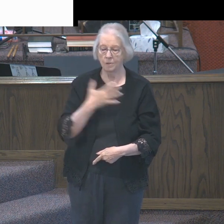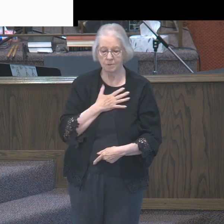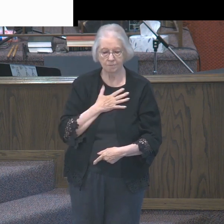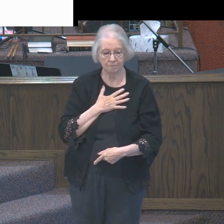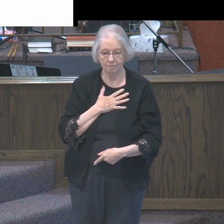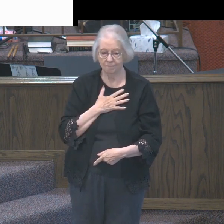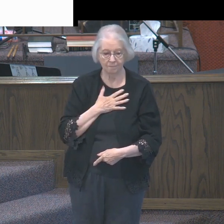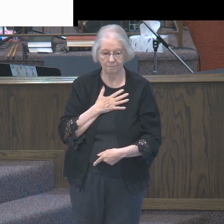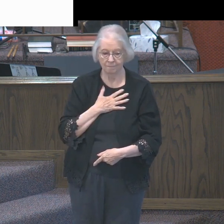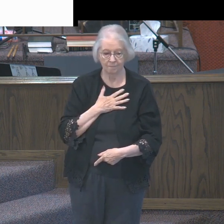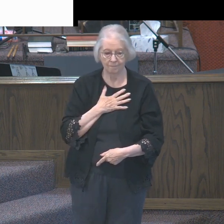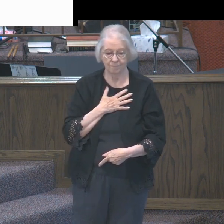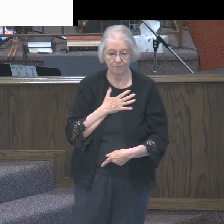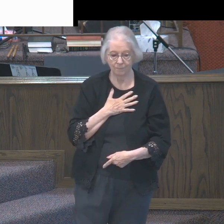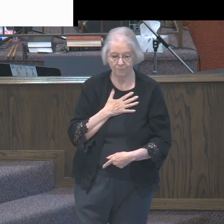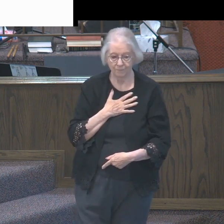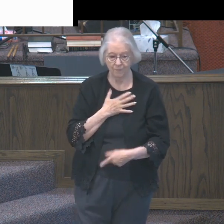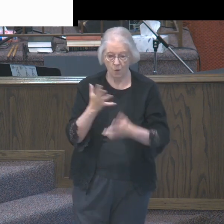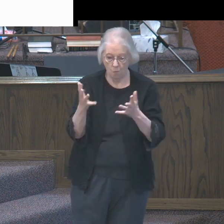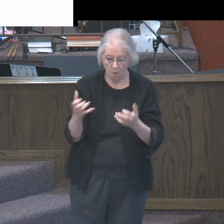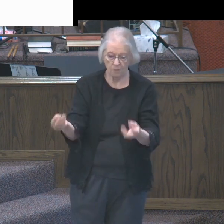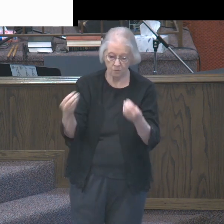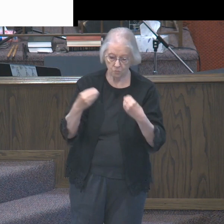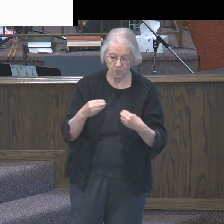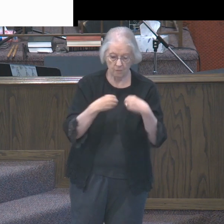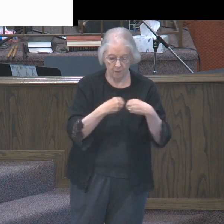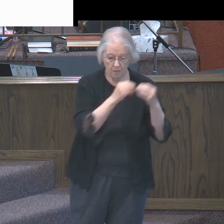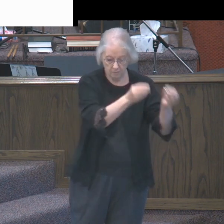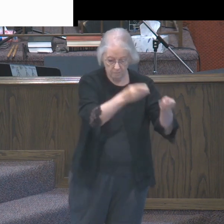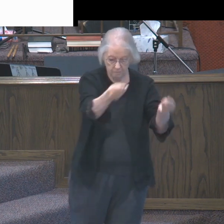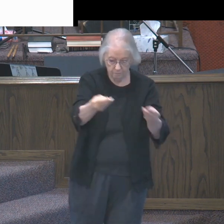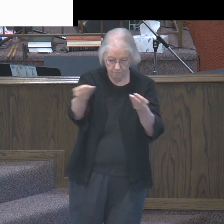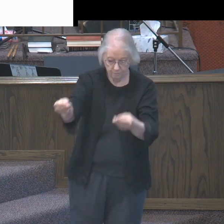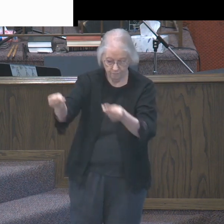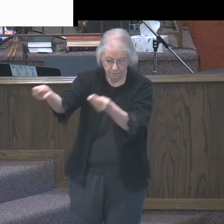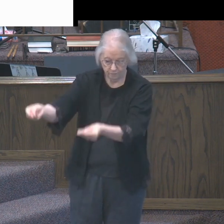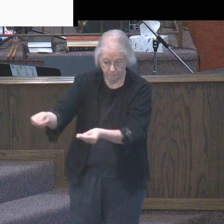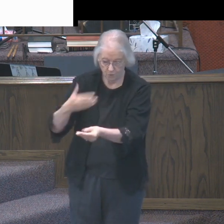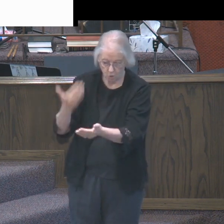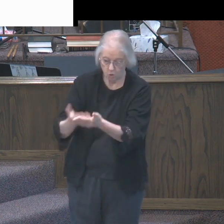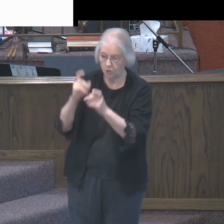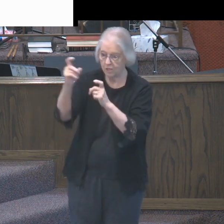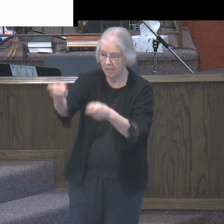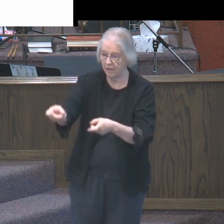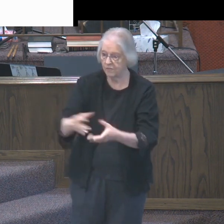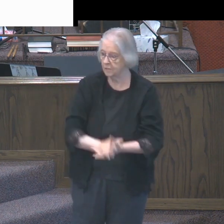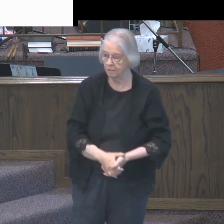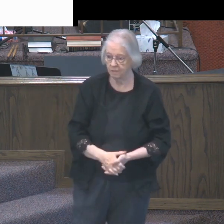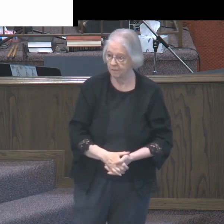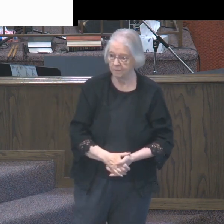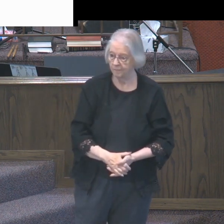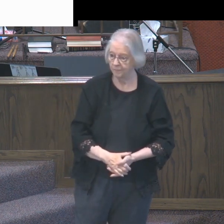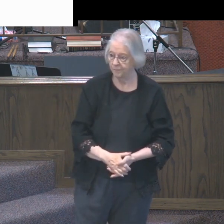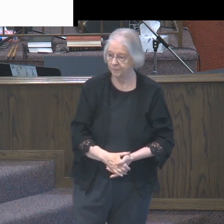who wants to give you good gifts. Jesus says, when you pray,